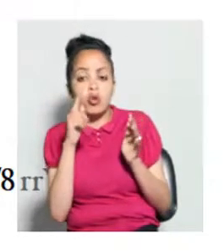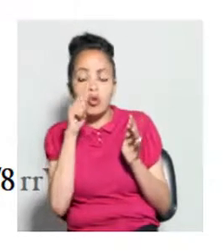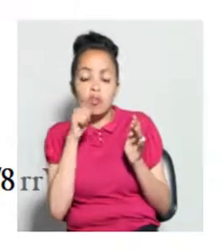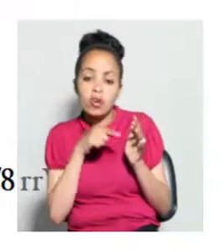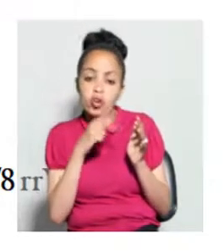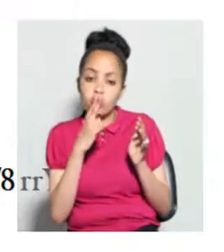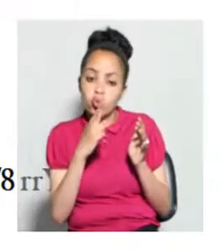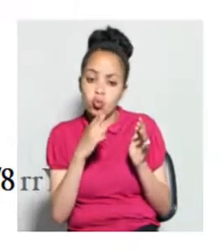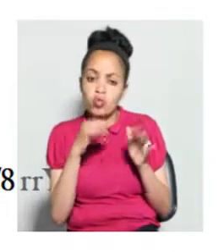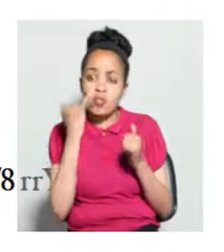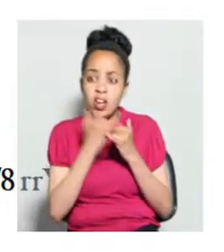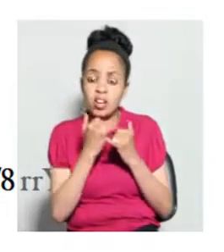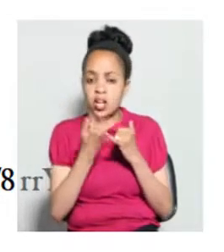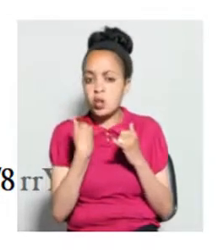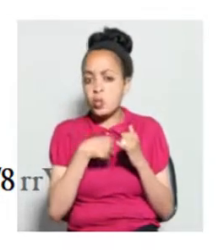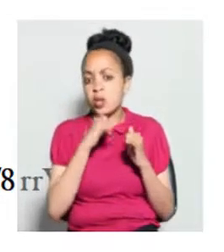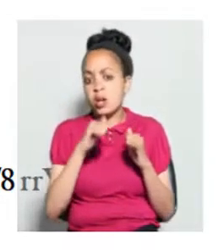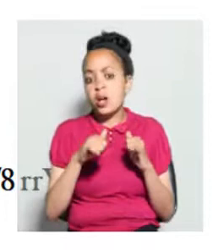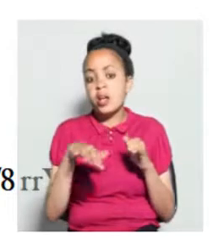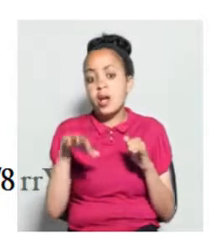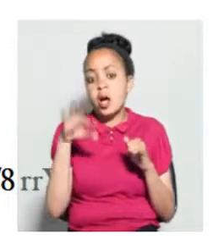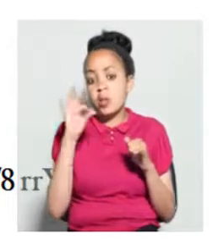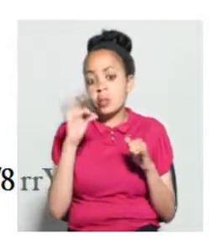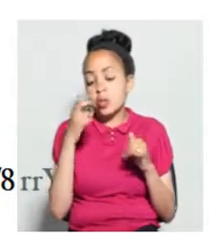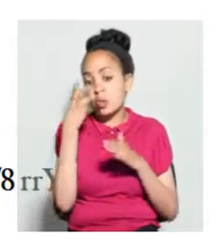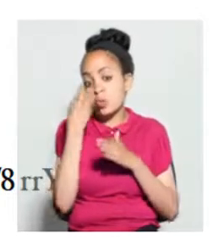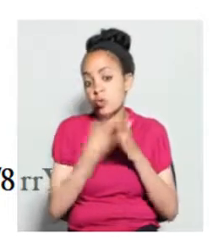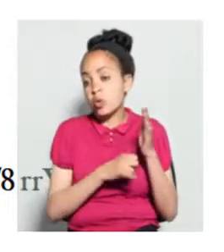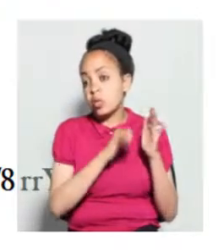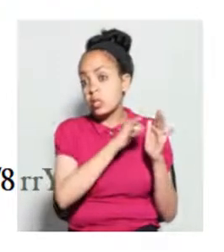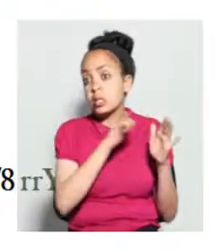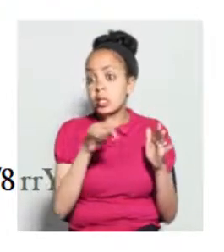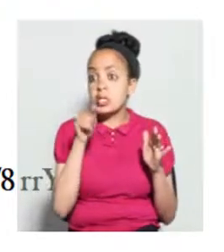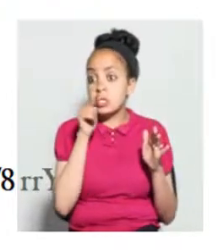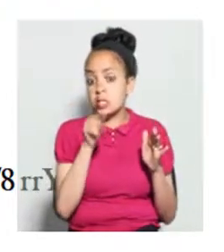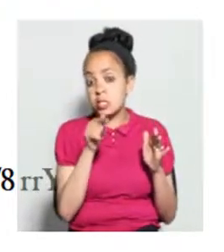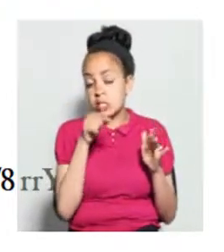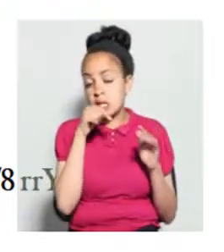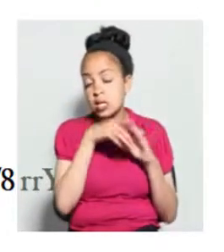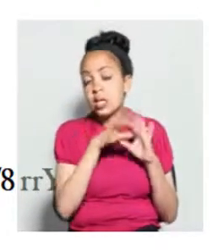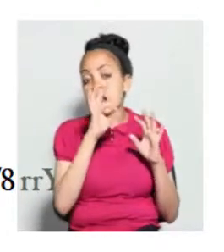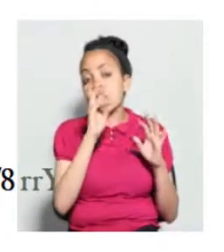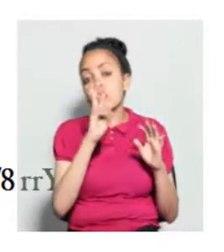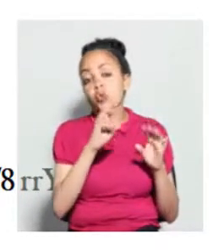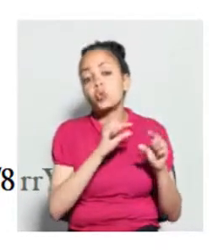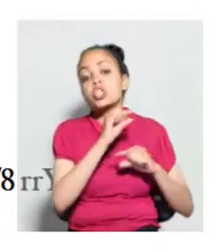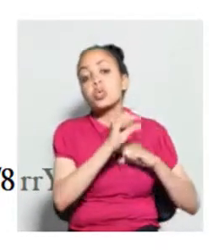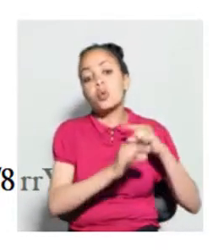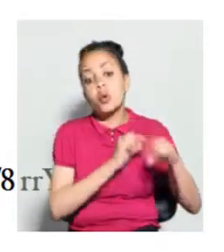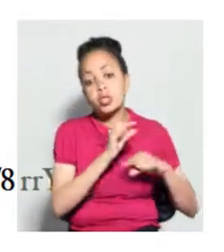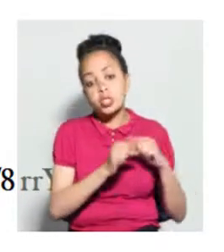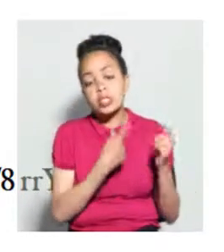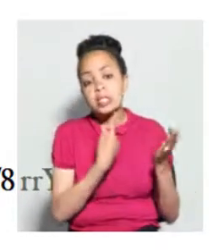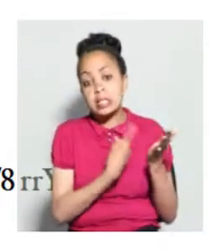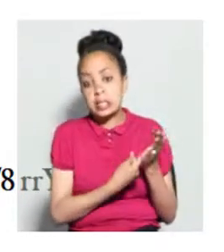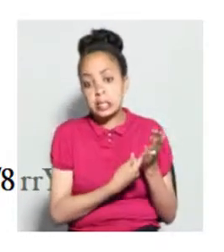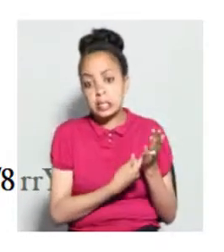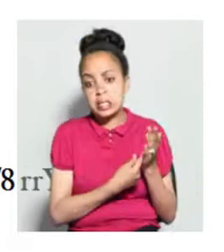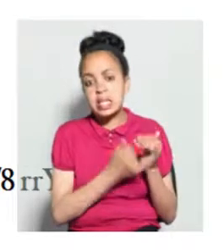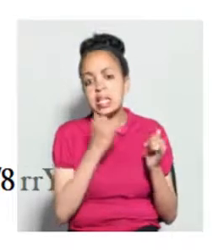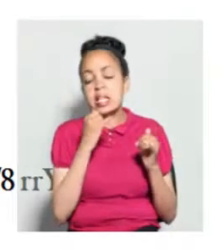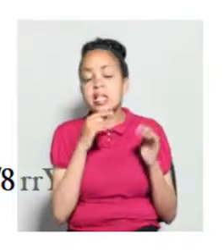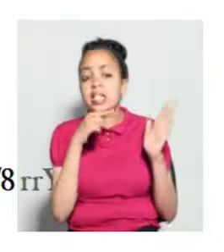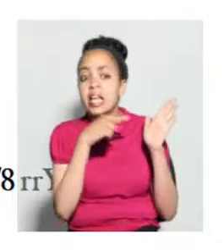small. Finally, we can obtain this like result of genotypic ratio in F2 generation. This is